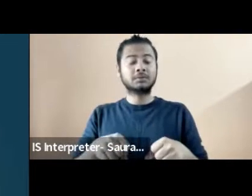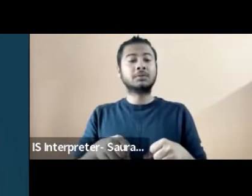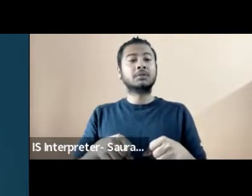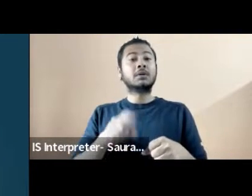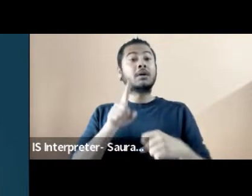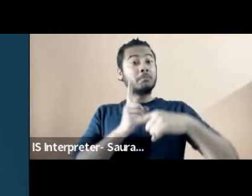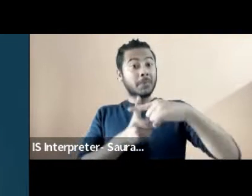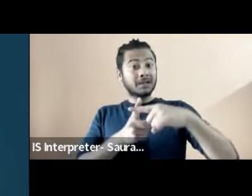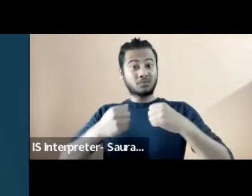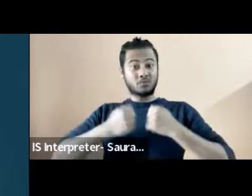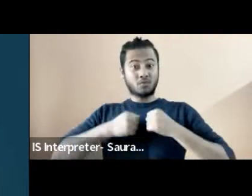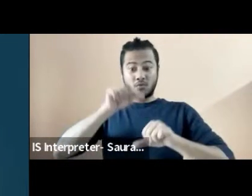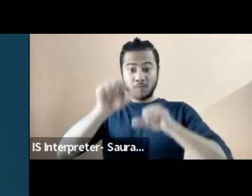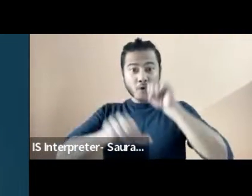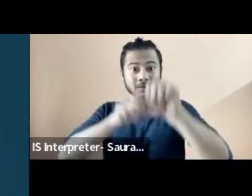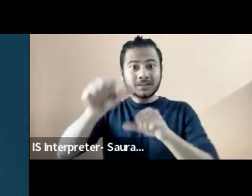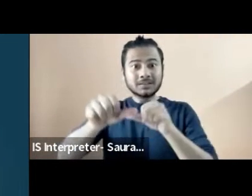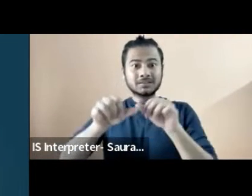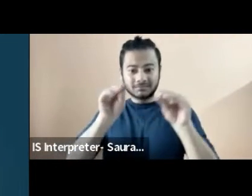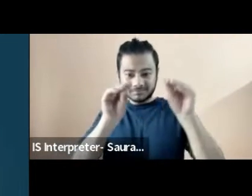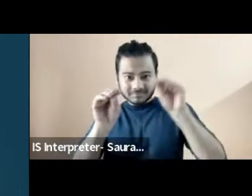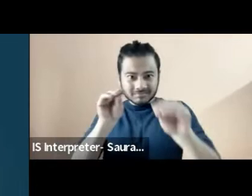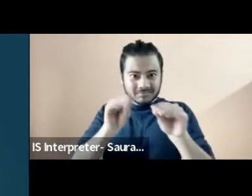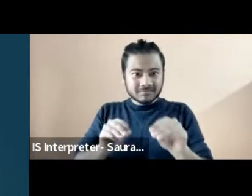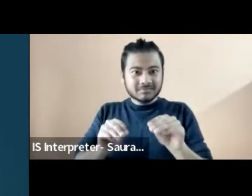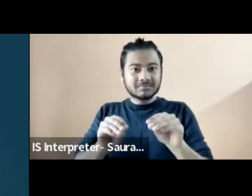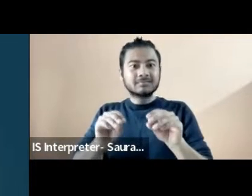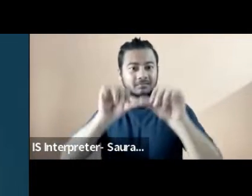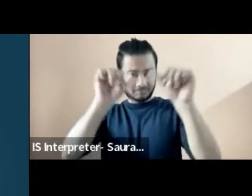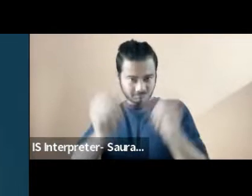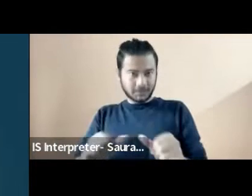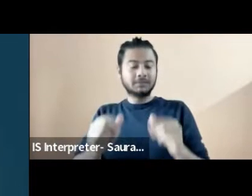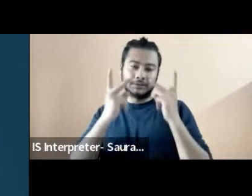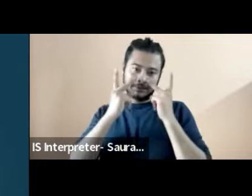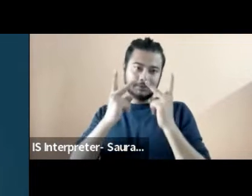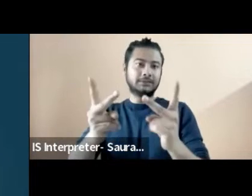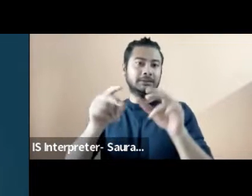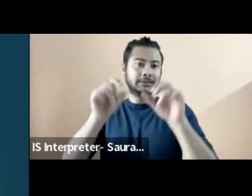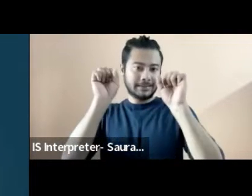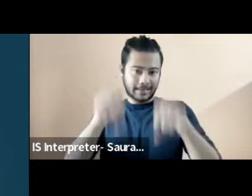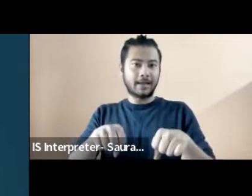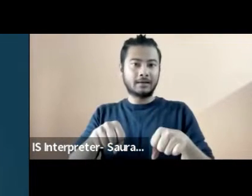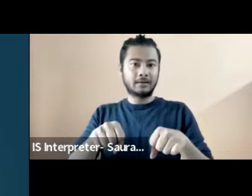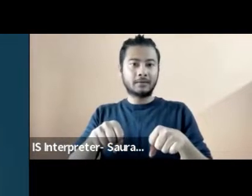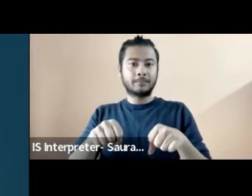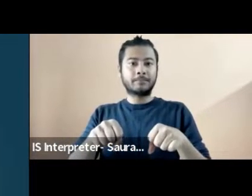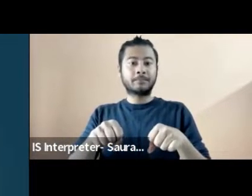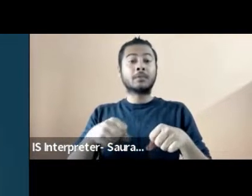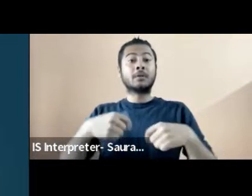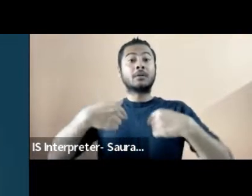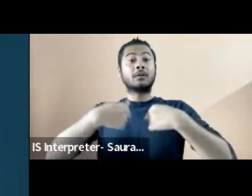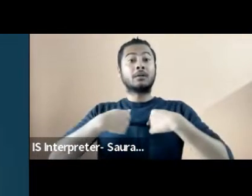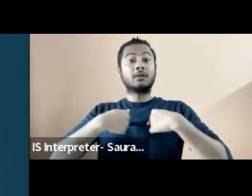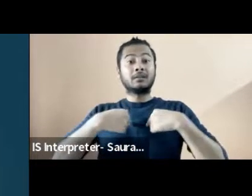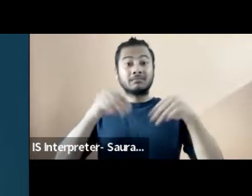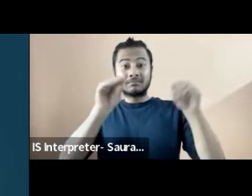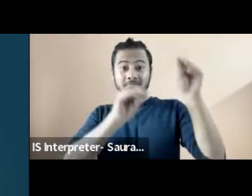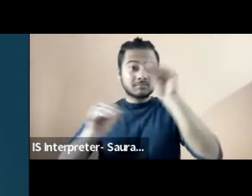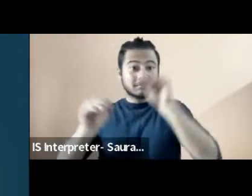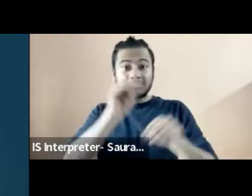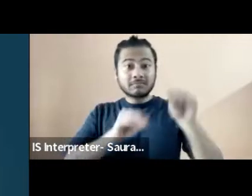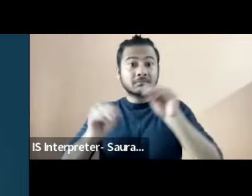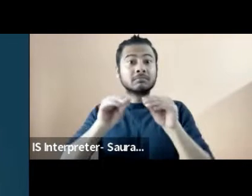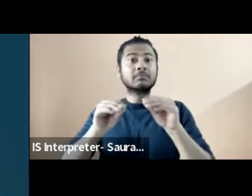we've used for the transcripts, which is, so we have coded the transcript using the Atlas TI